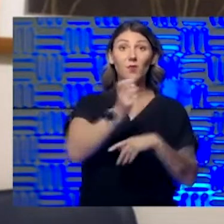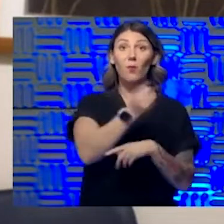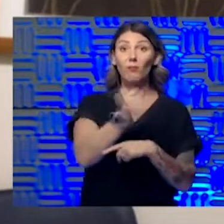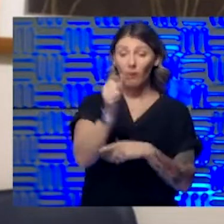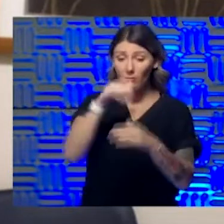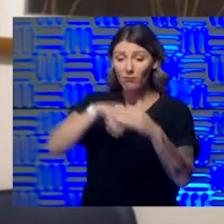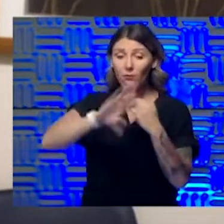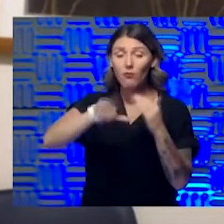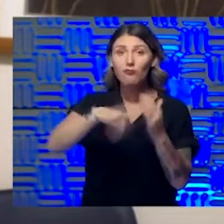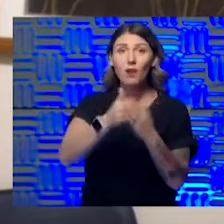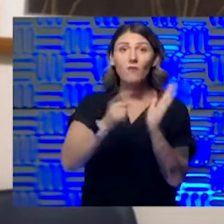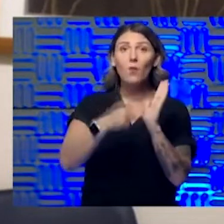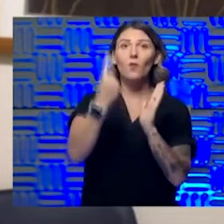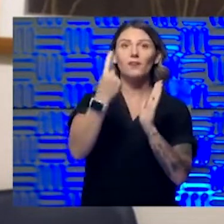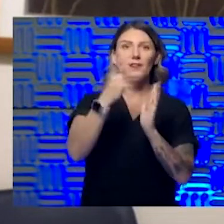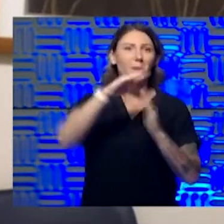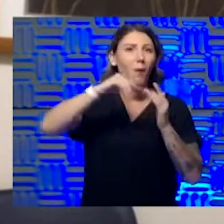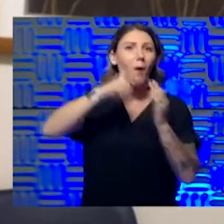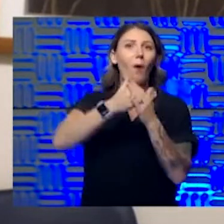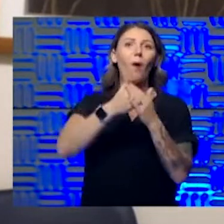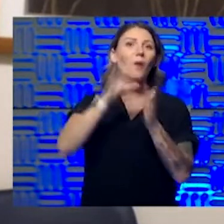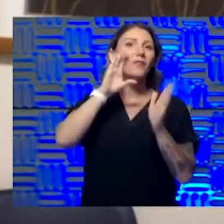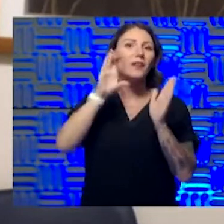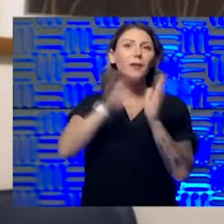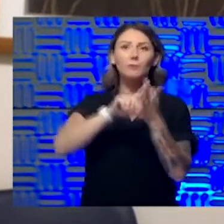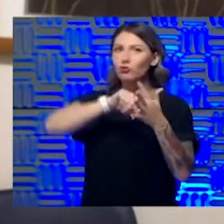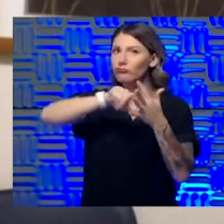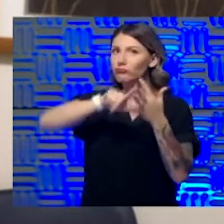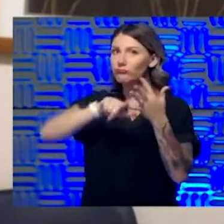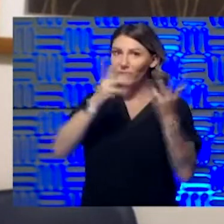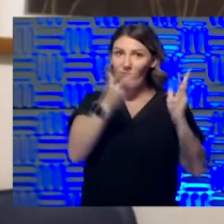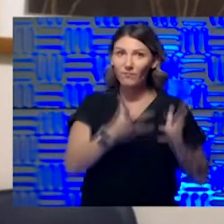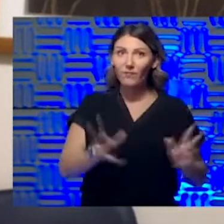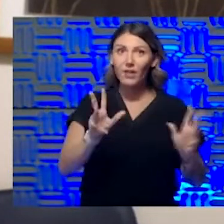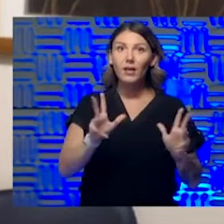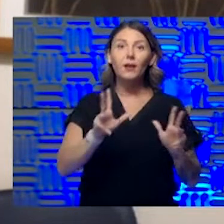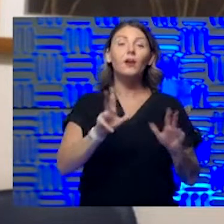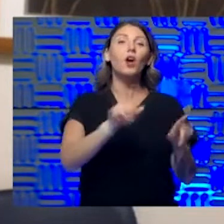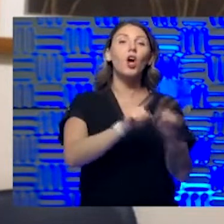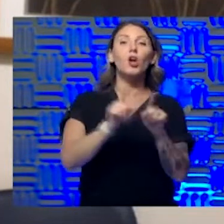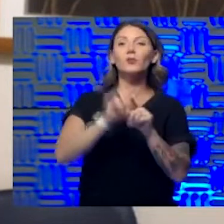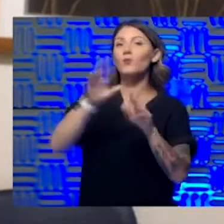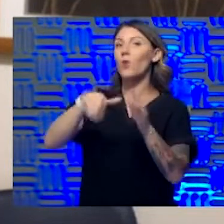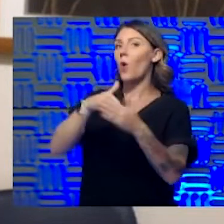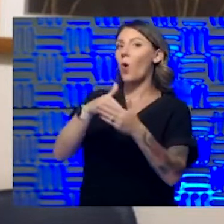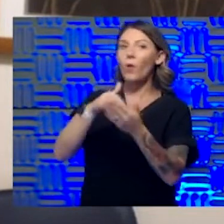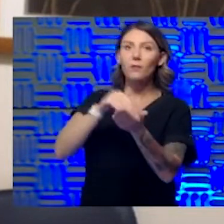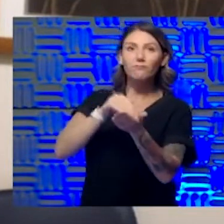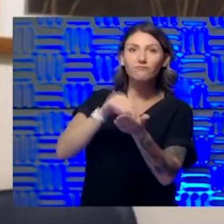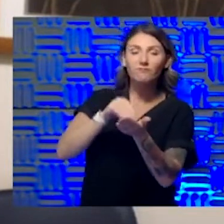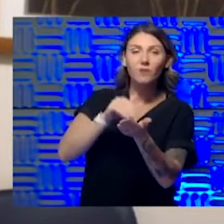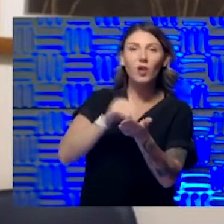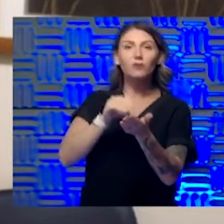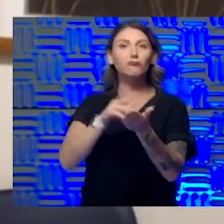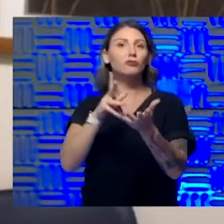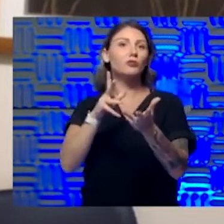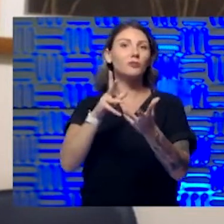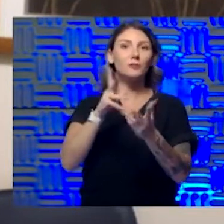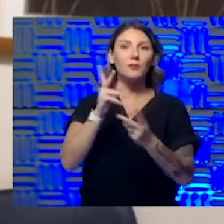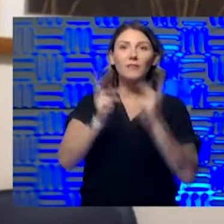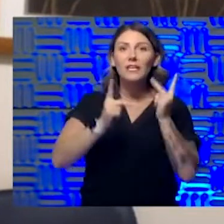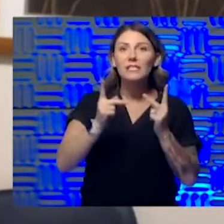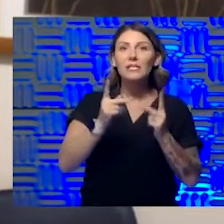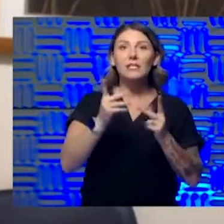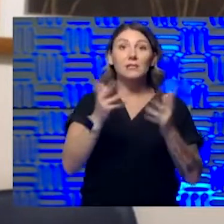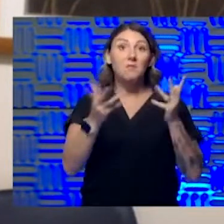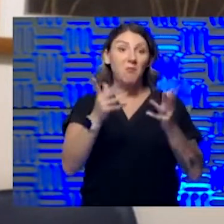time to get all the imaging that they may need, as well as all the provider visits, even coupling physicians like surgeons and